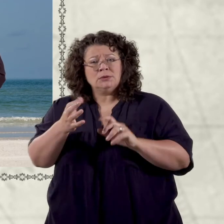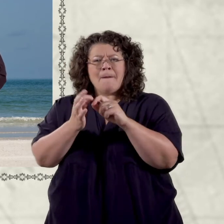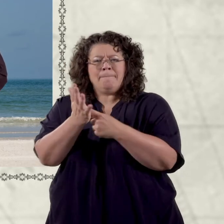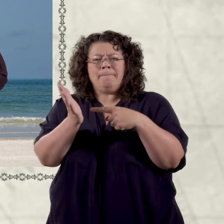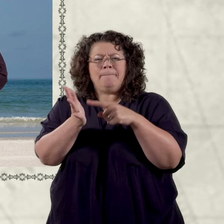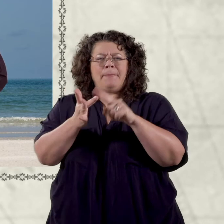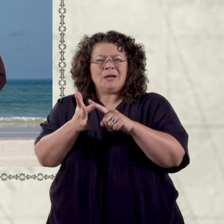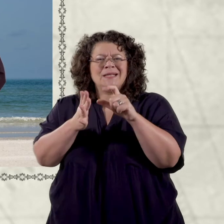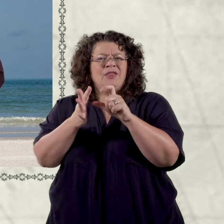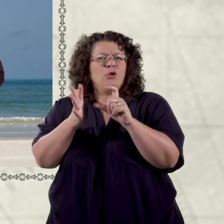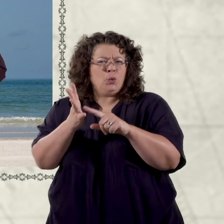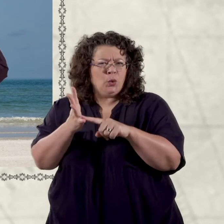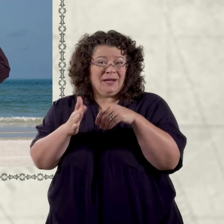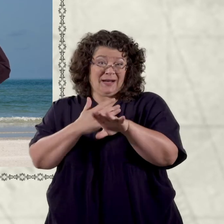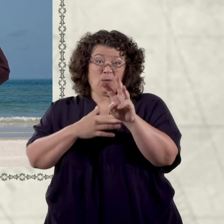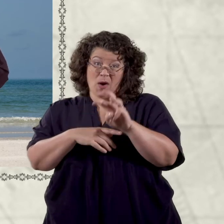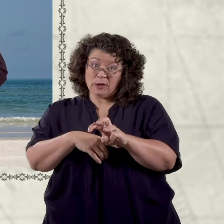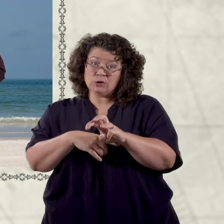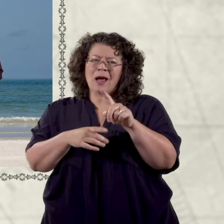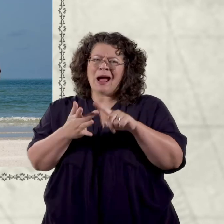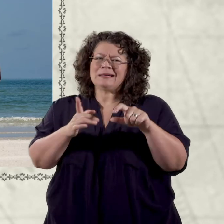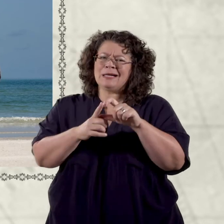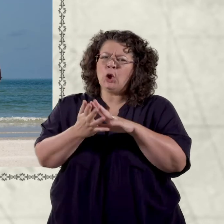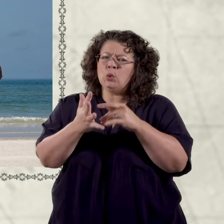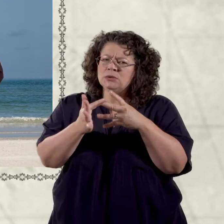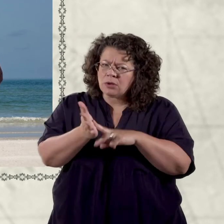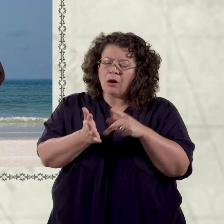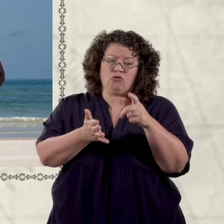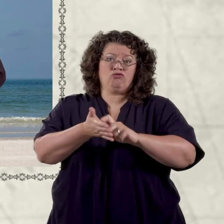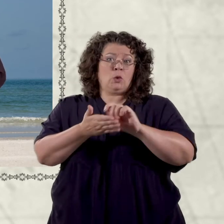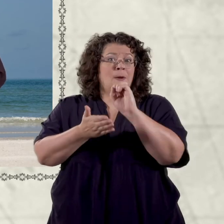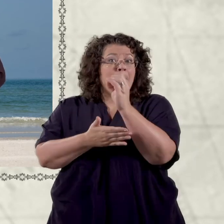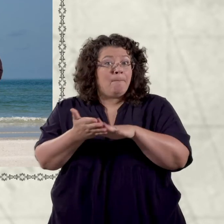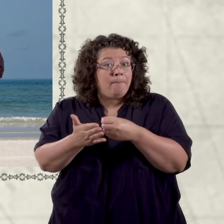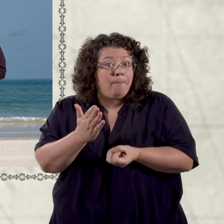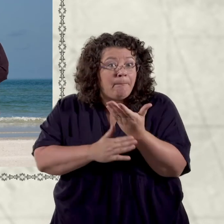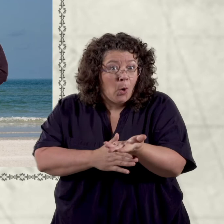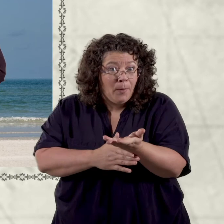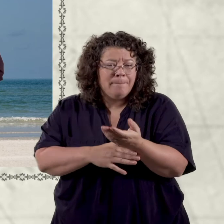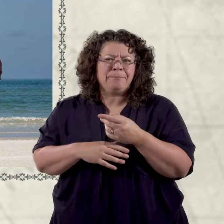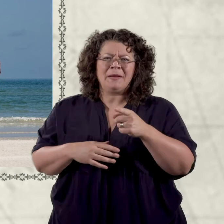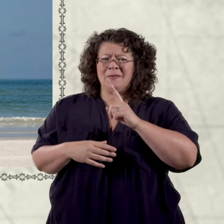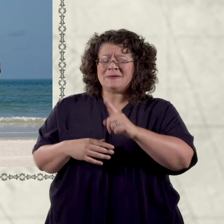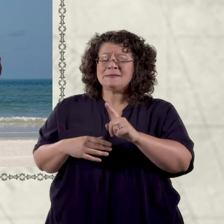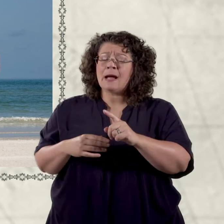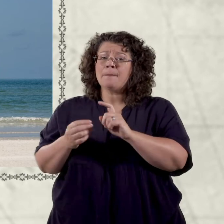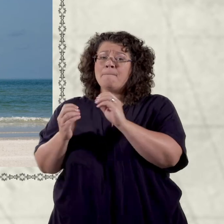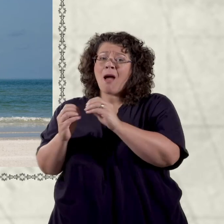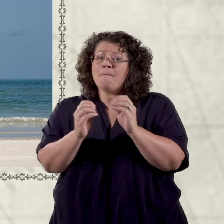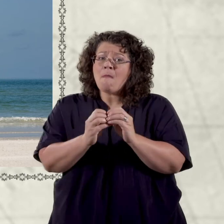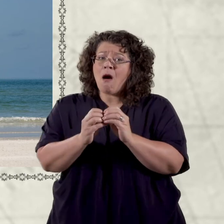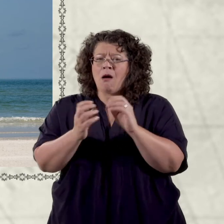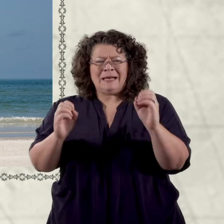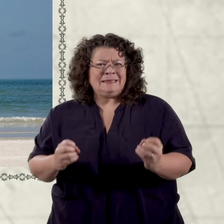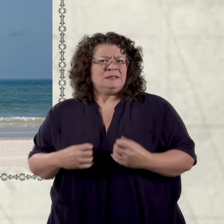called Barty Ddu in Welsh, and I.D. Hewson wrote a poem about him. They also say that Black